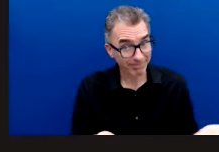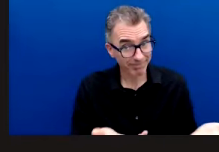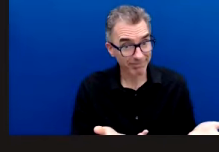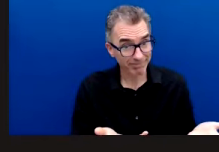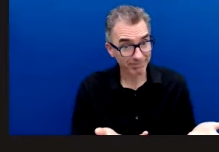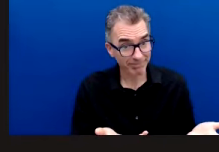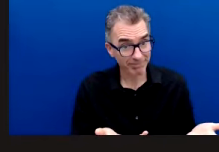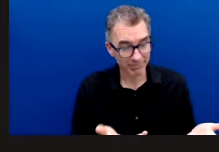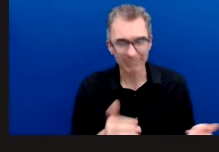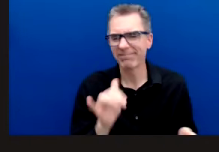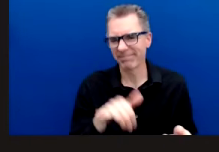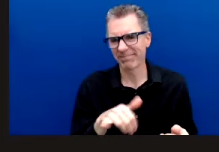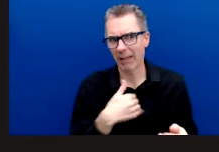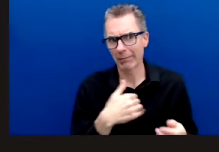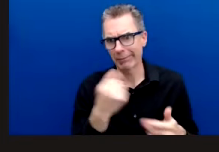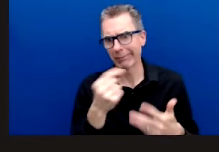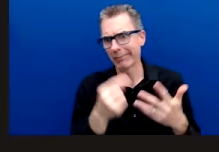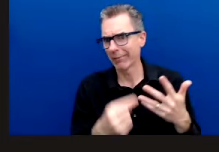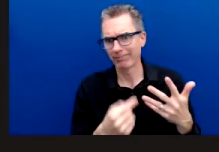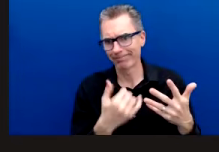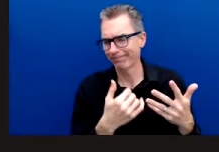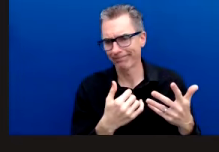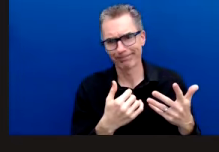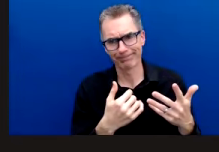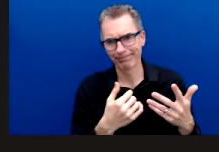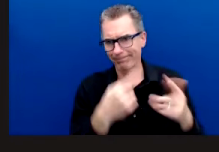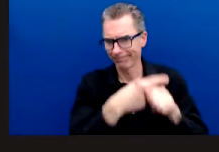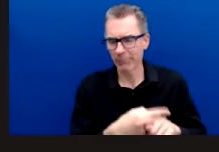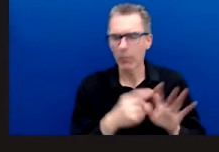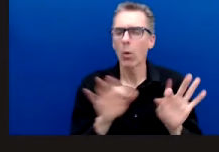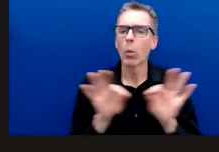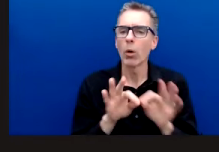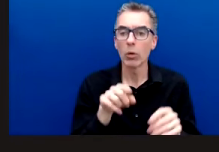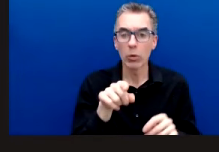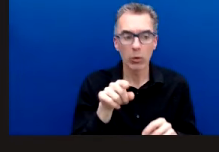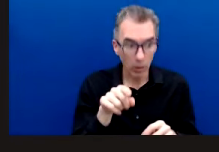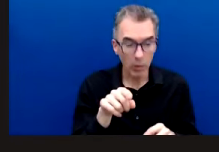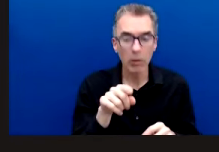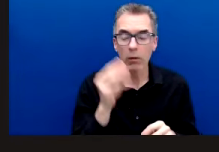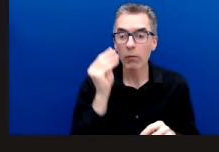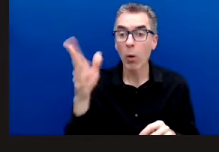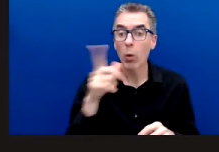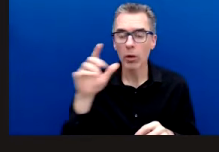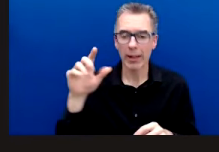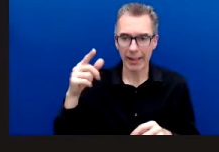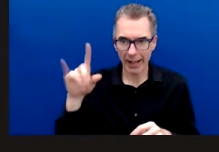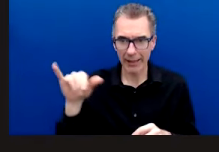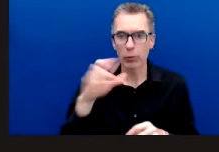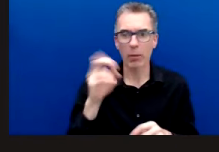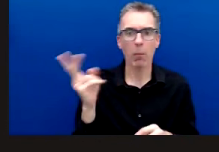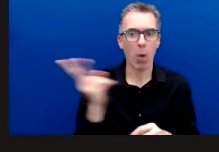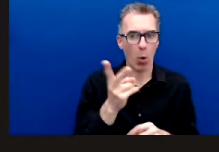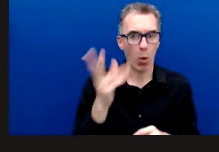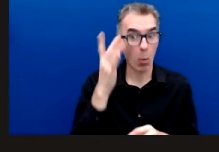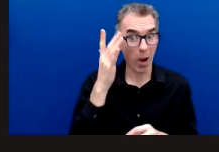there are just a lot of issues with this. You do want to make sure that you are notifying both Gladys and Christine because it involves students and